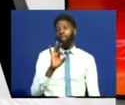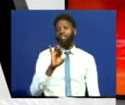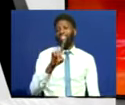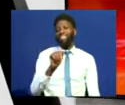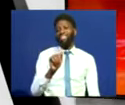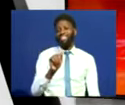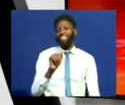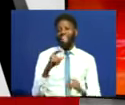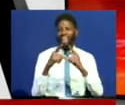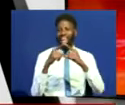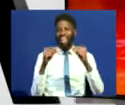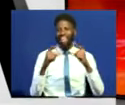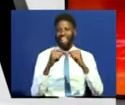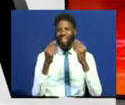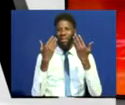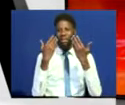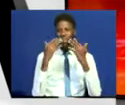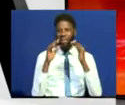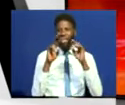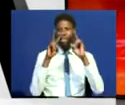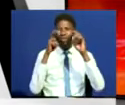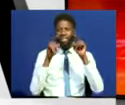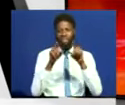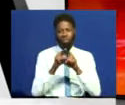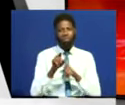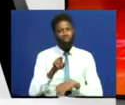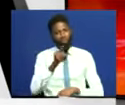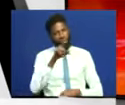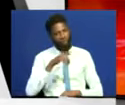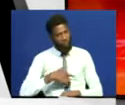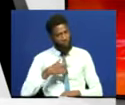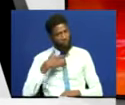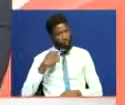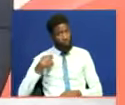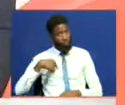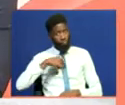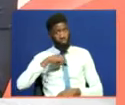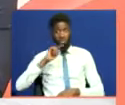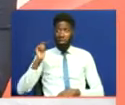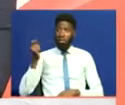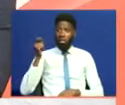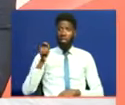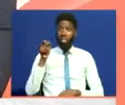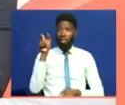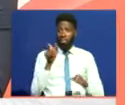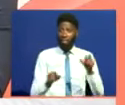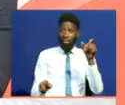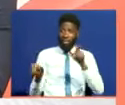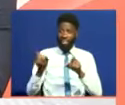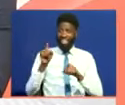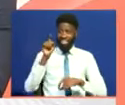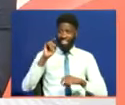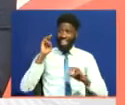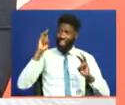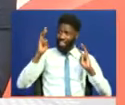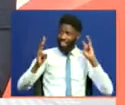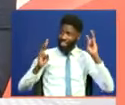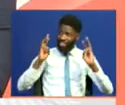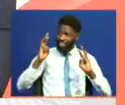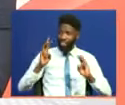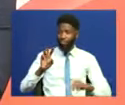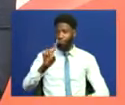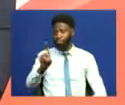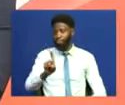should we be worried? Okay, thank you so much, Abdiaziz. The